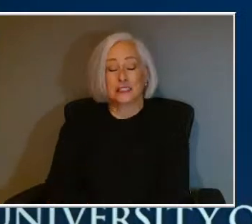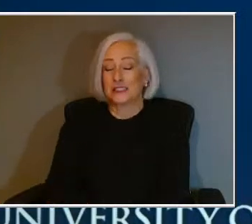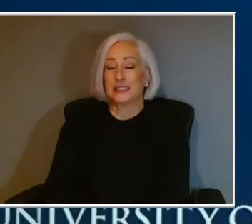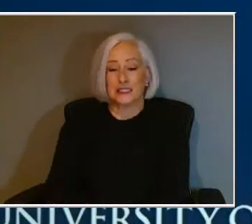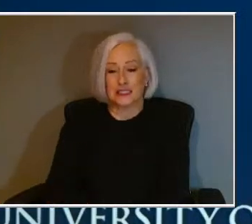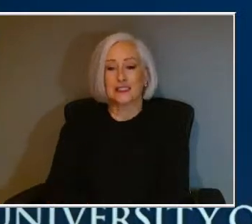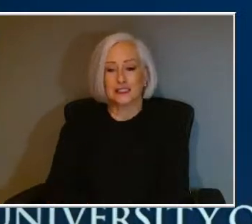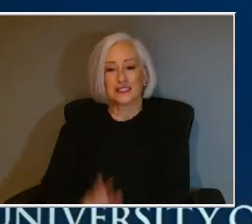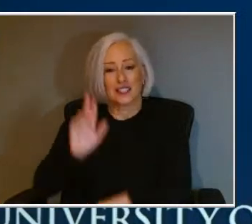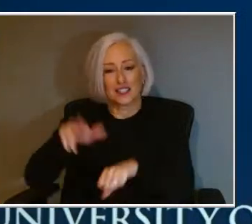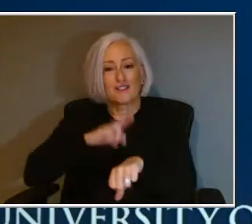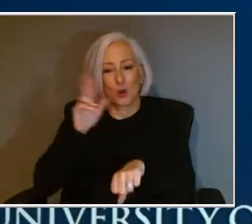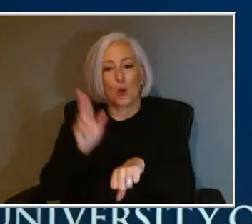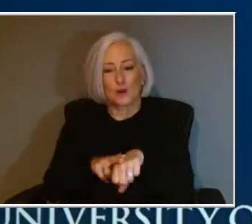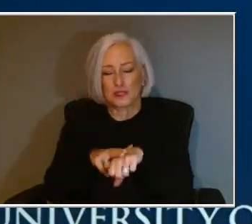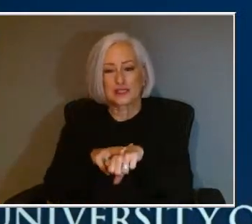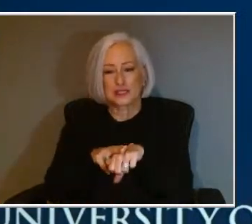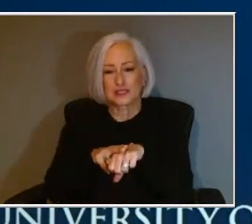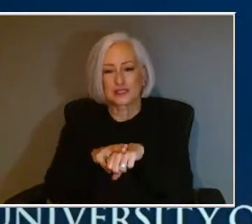course, I mean,